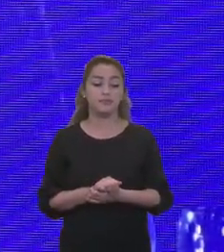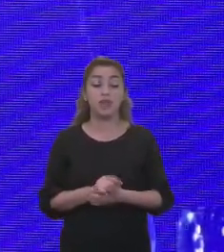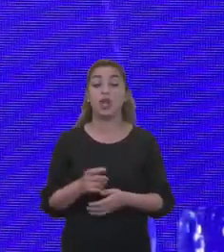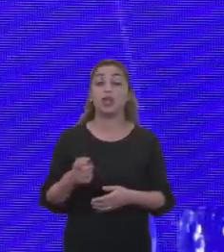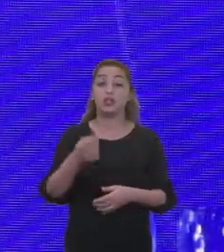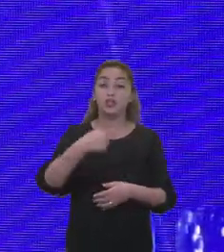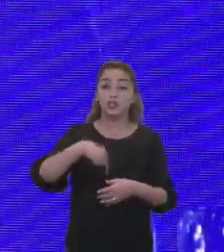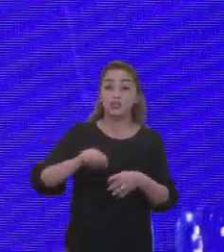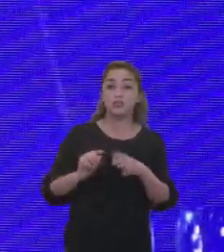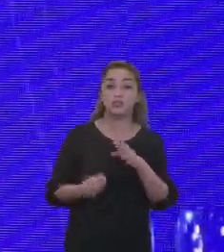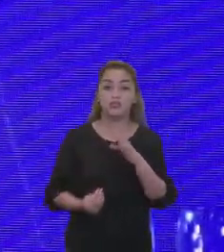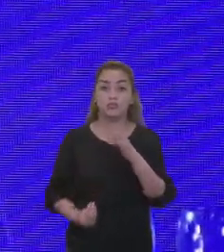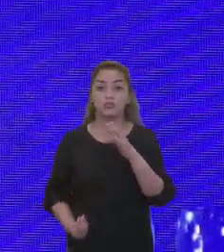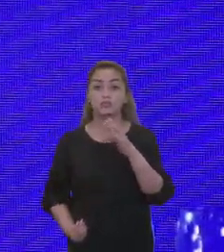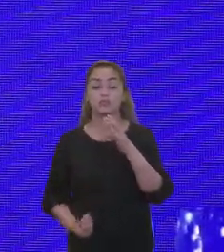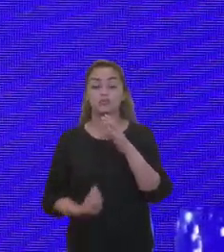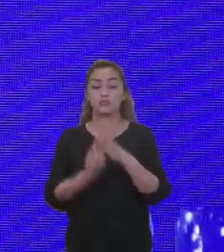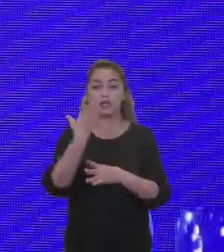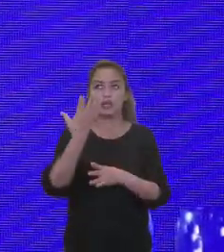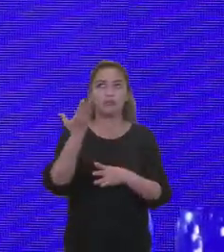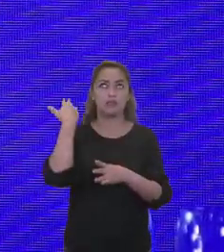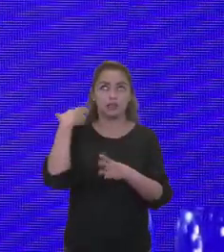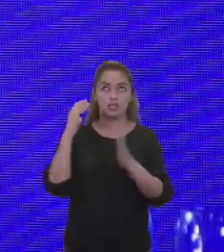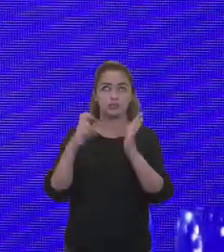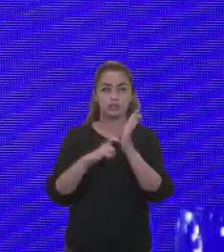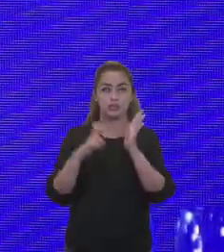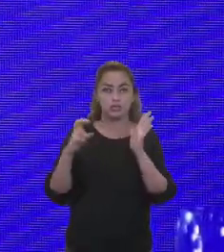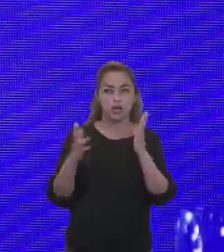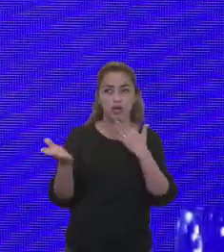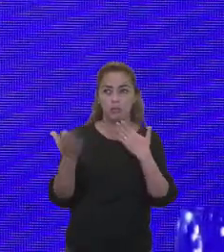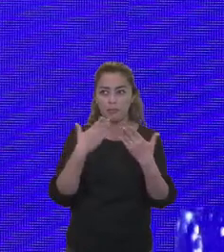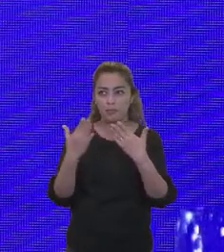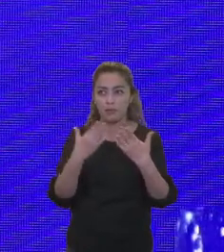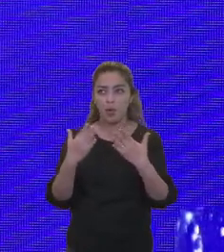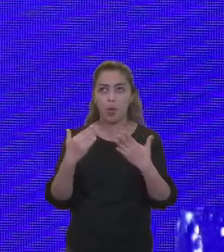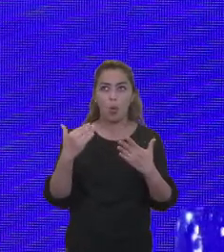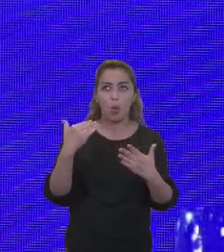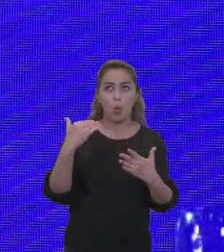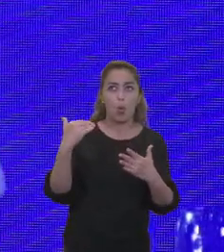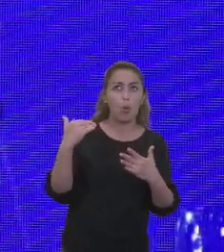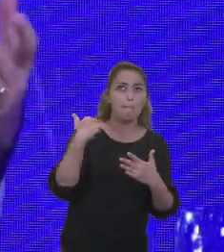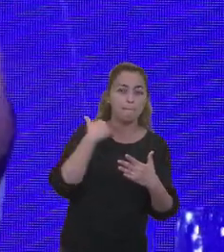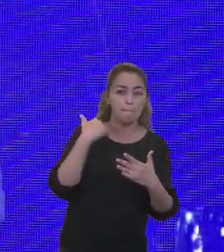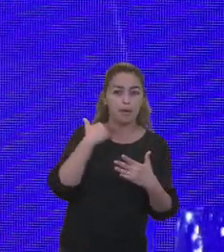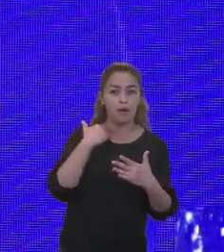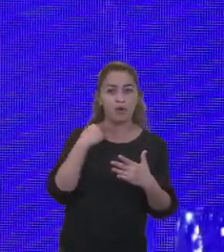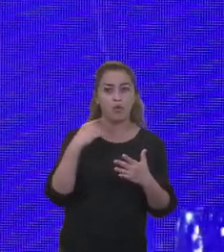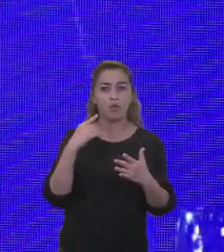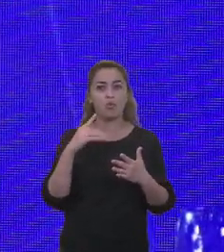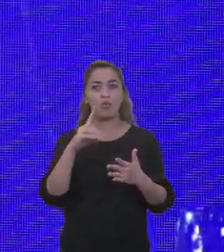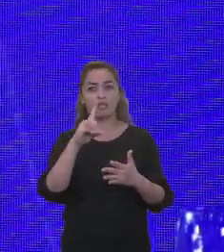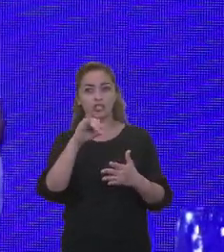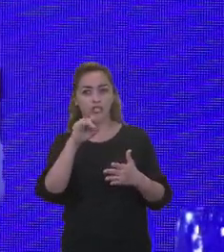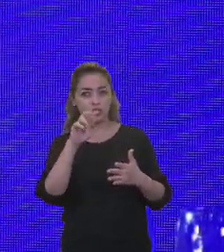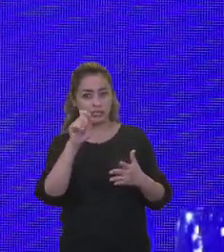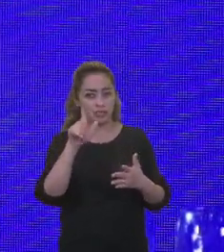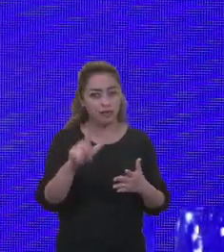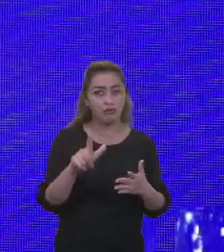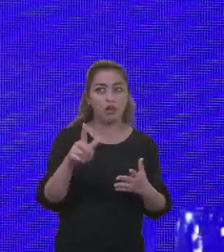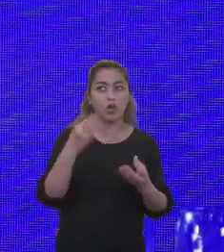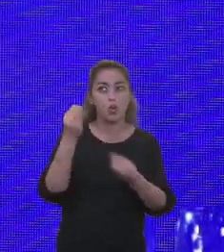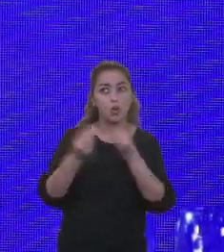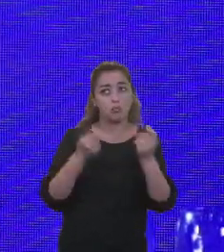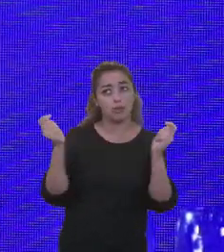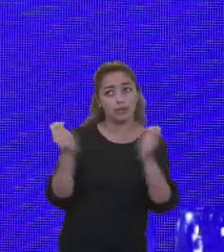banking services. I was talking to the digital bank in the morning. We need to give different access